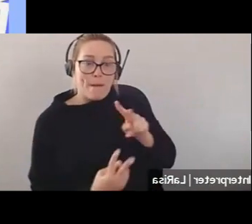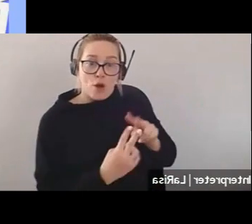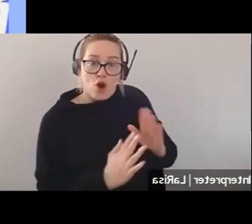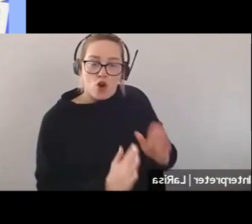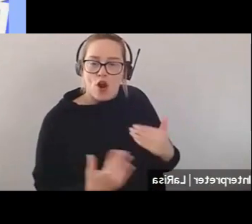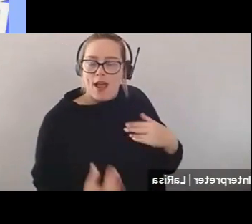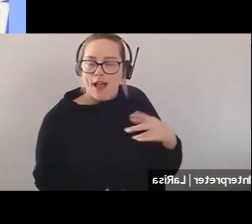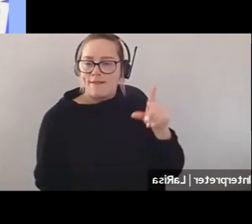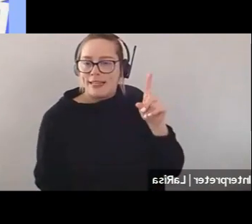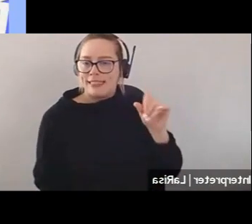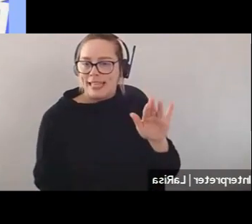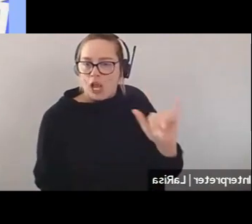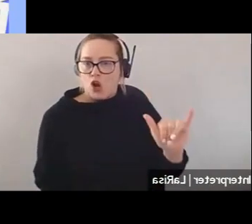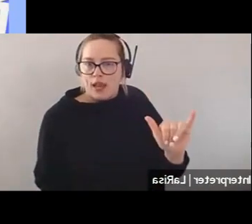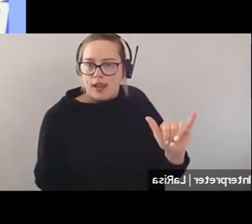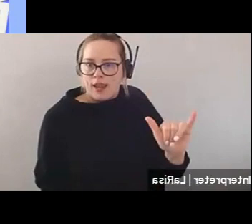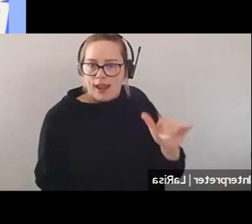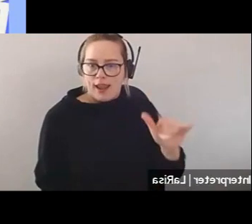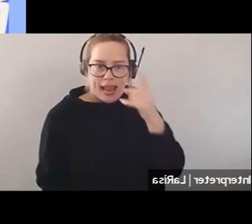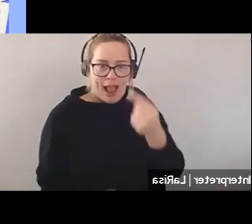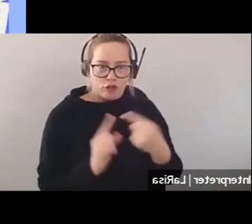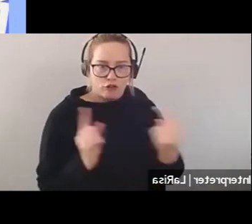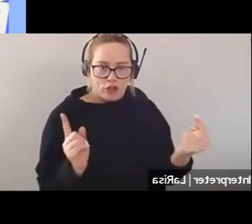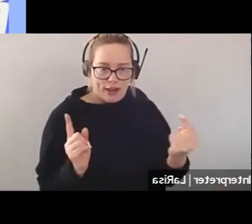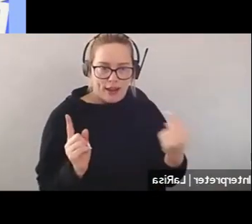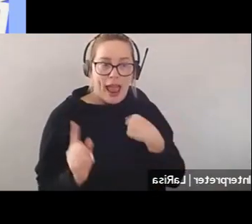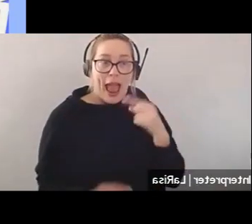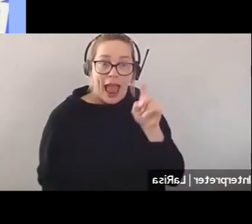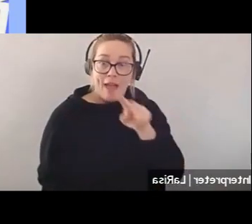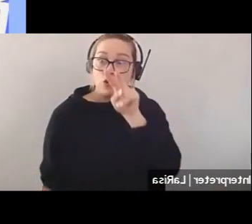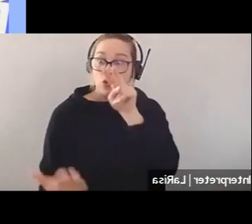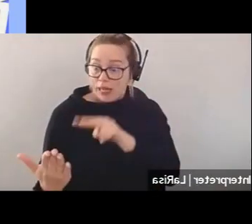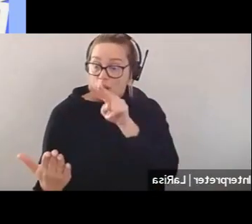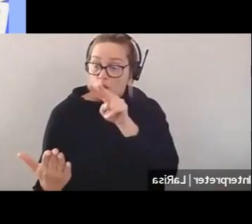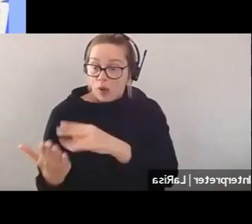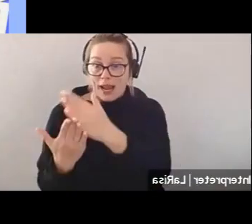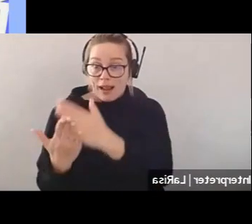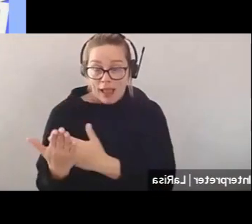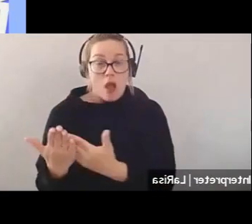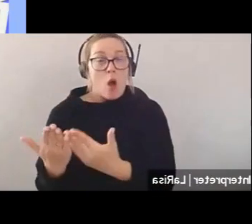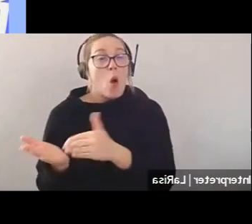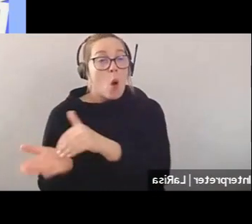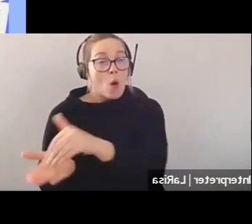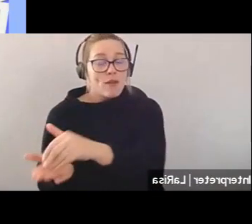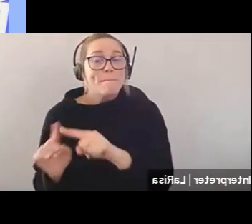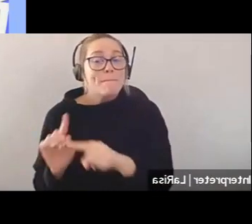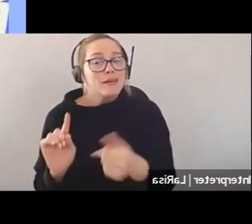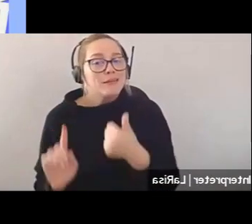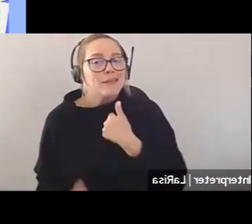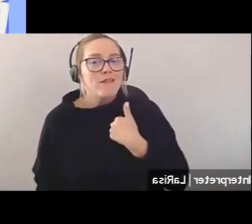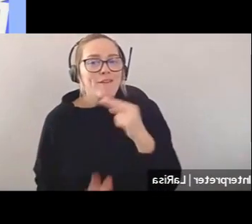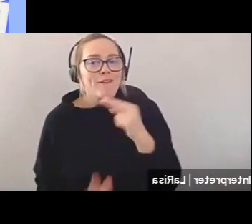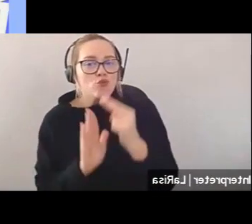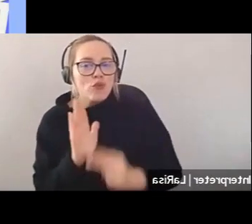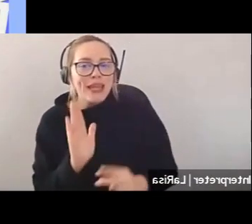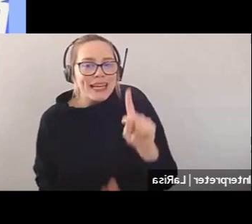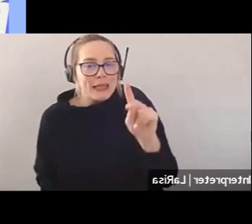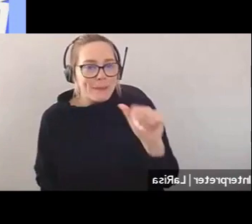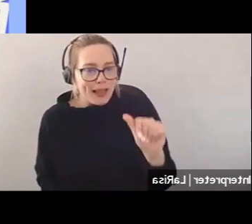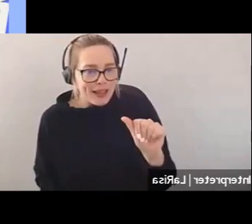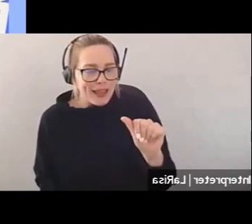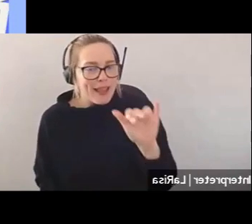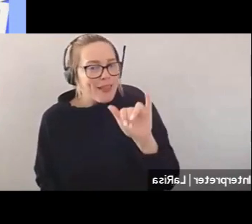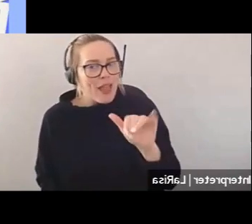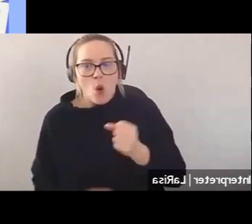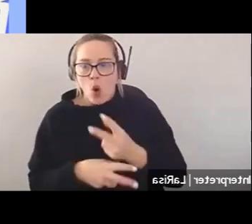Andy said, I have a nut allergy and my partner has a dairy allergy. So I have to read labels a lot. But because of my reading disability, this was a huge barrier for